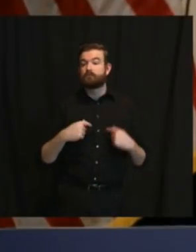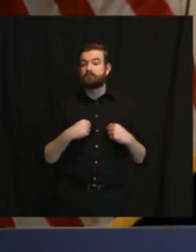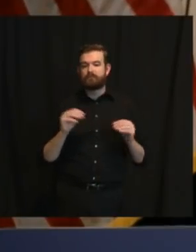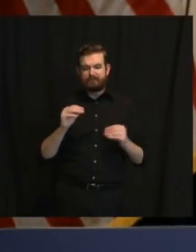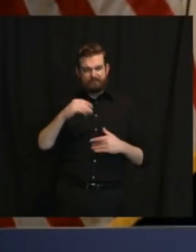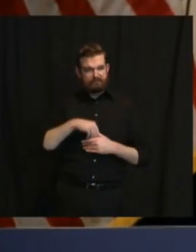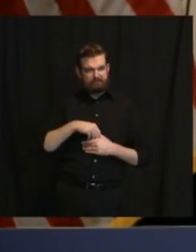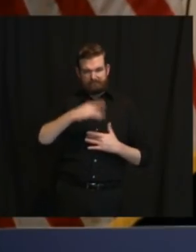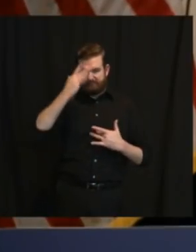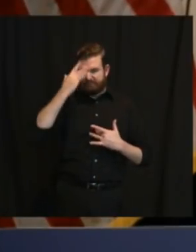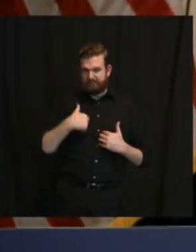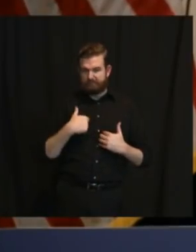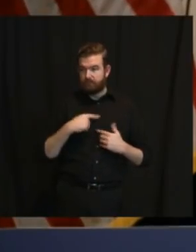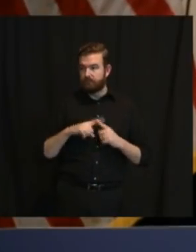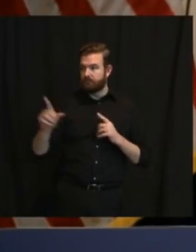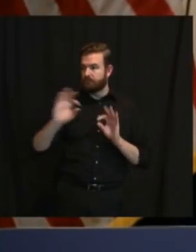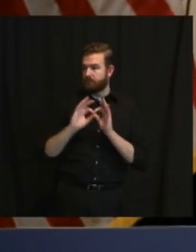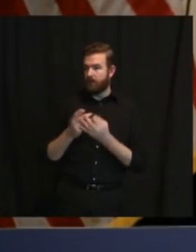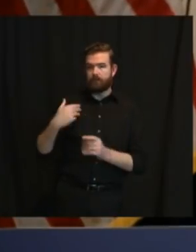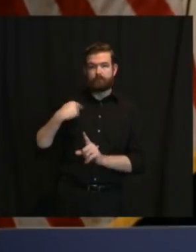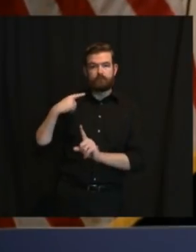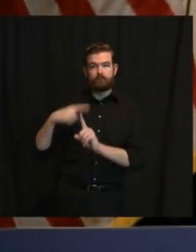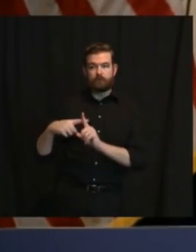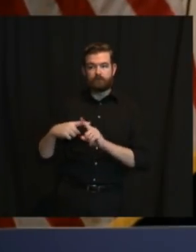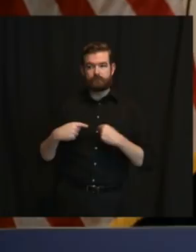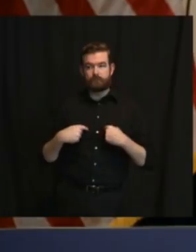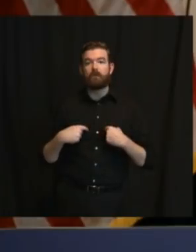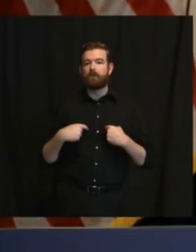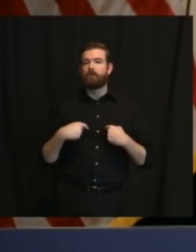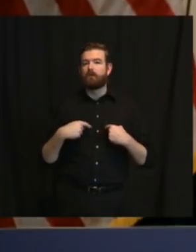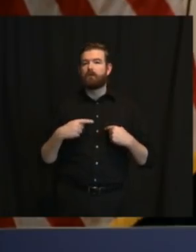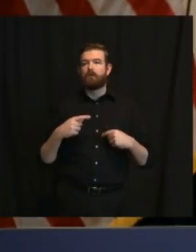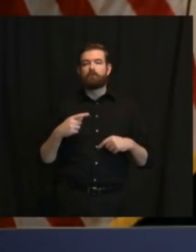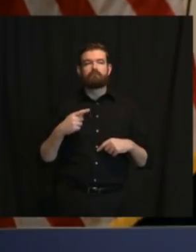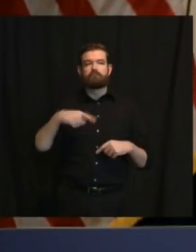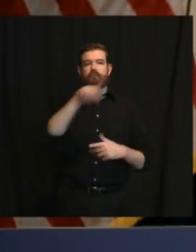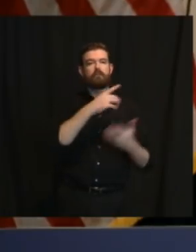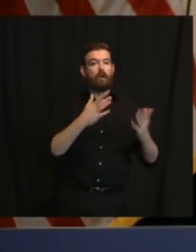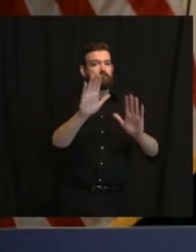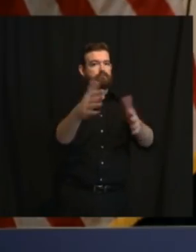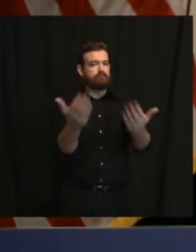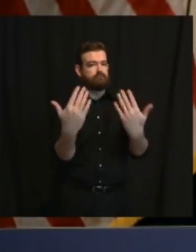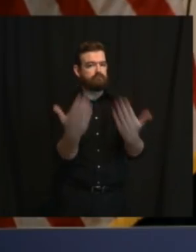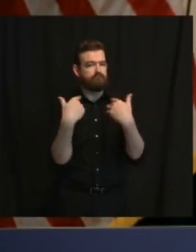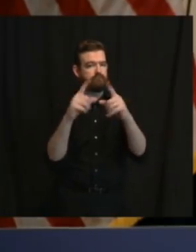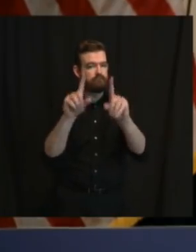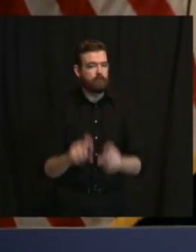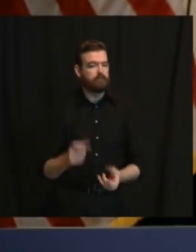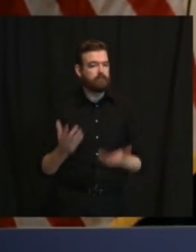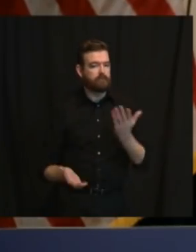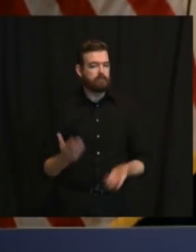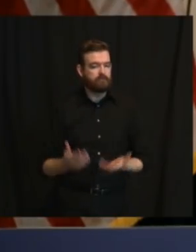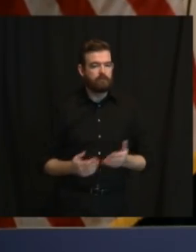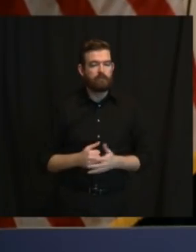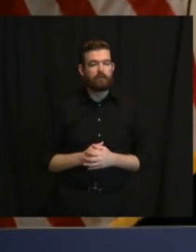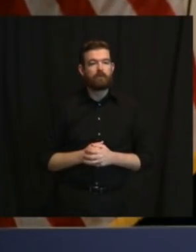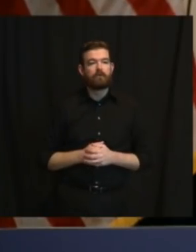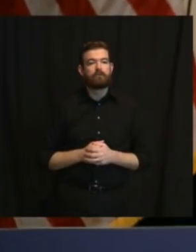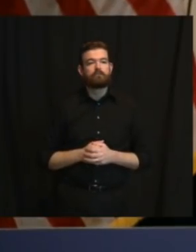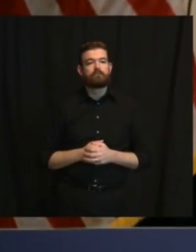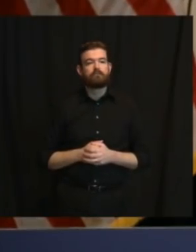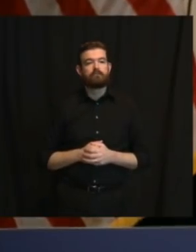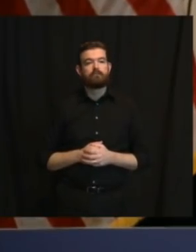too. I have 3 questions for you today. First, I'm wondering if you've spoken to Vice President Biden since I last